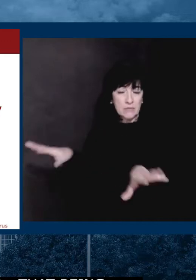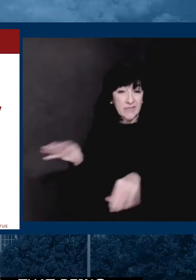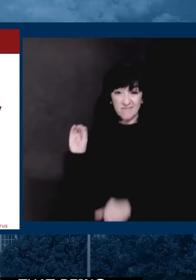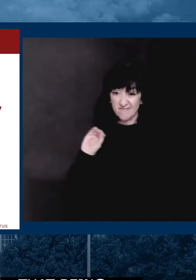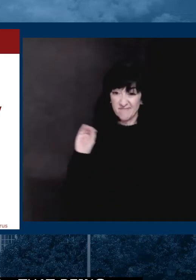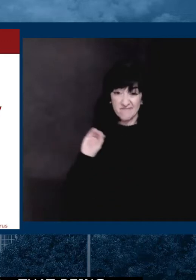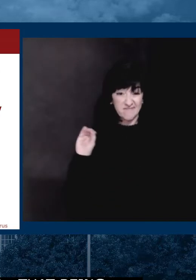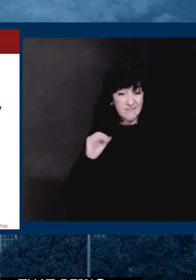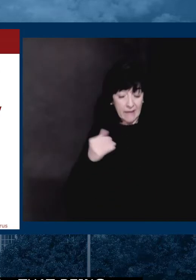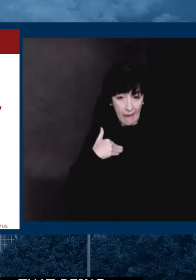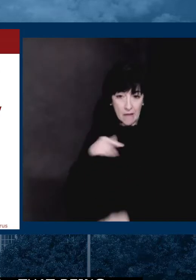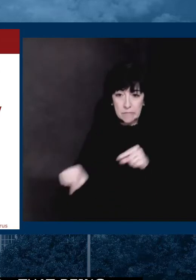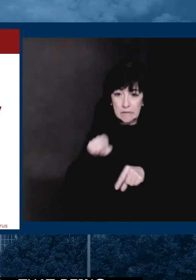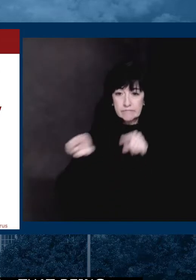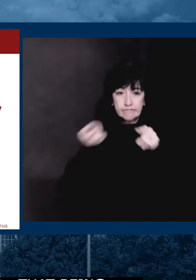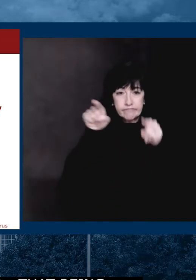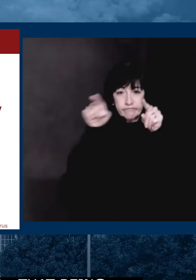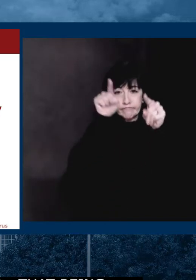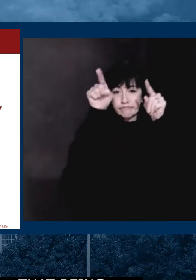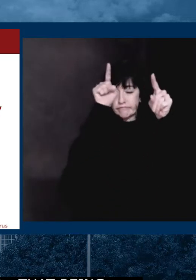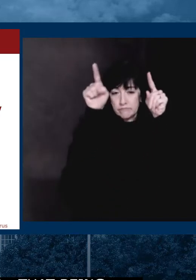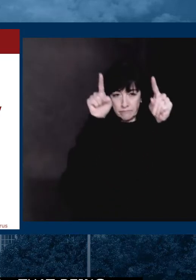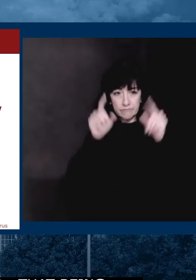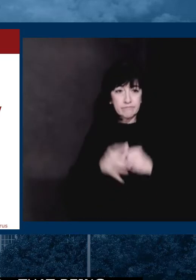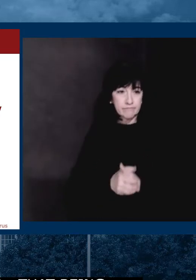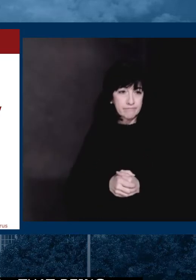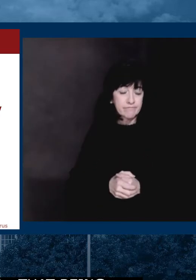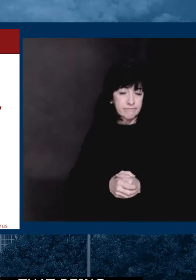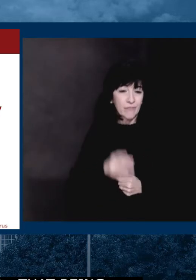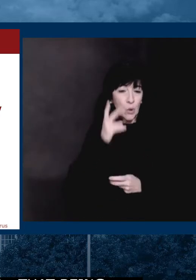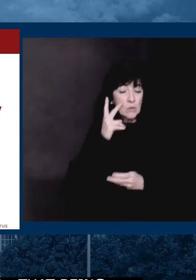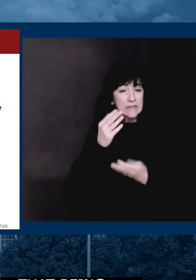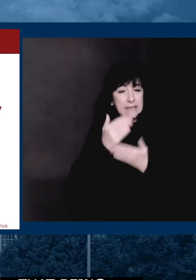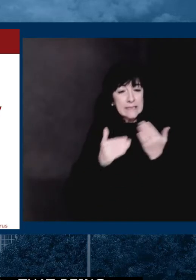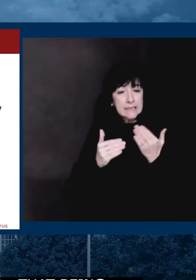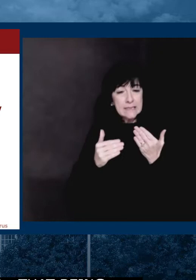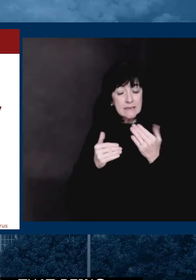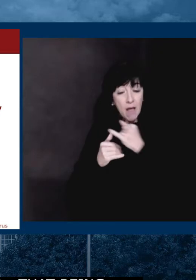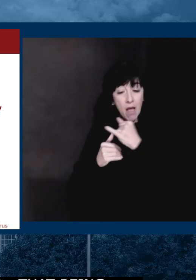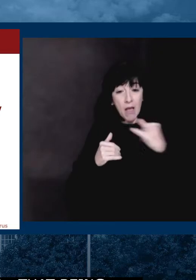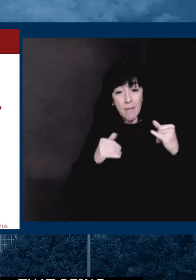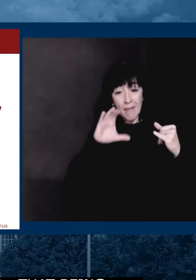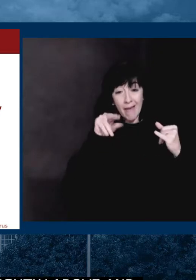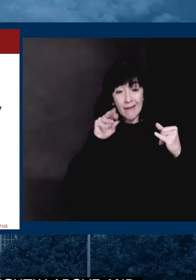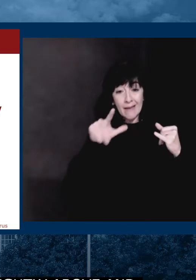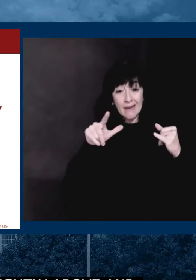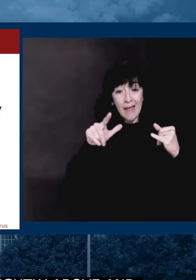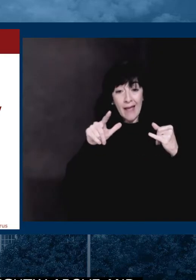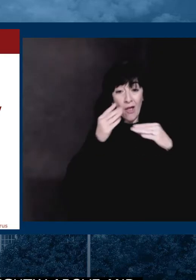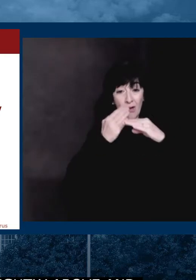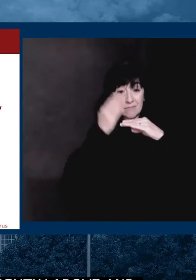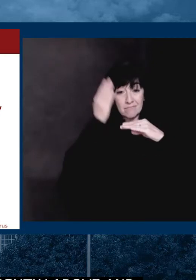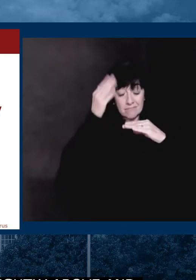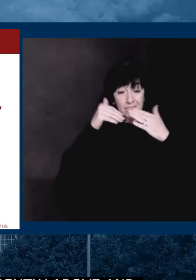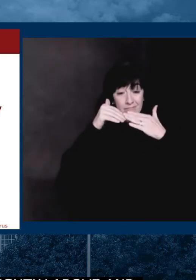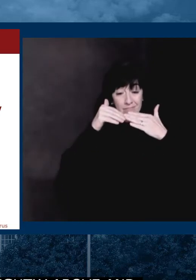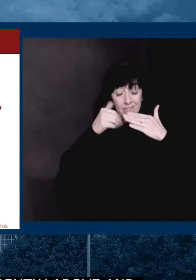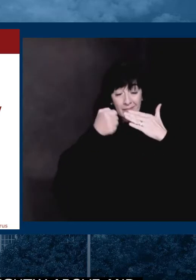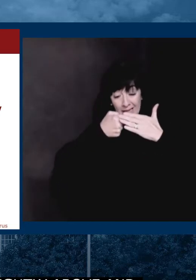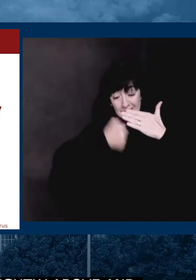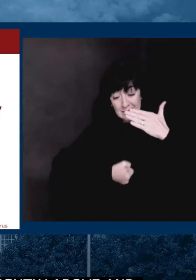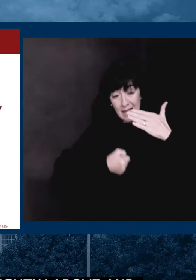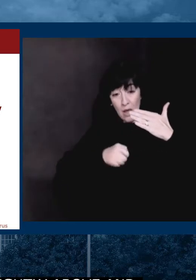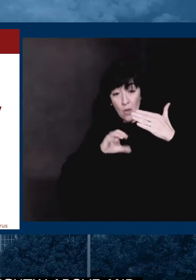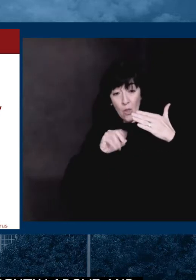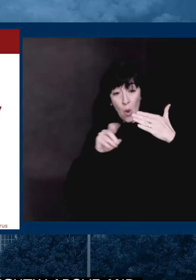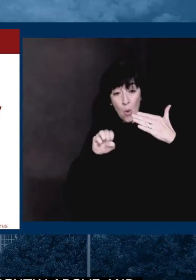right now, slightly above and below the canal. So between Delaware City and Odessa and